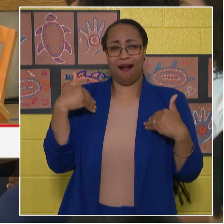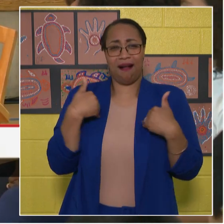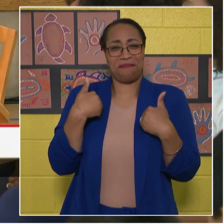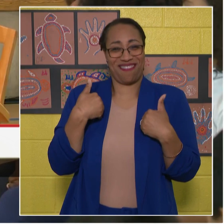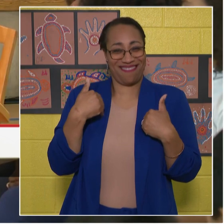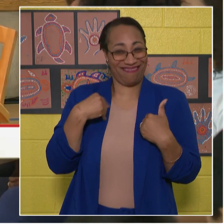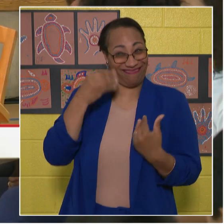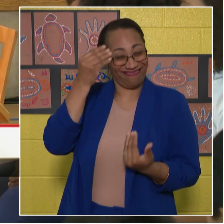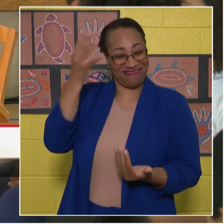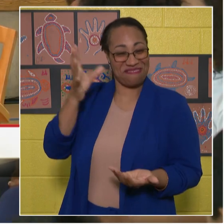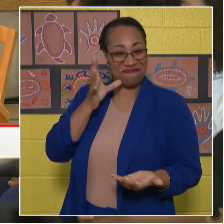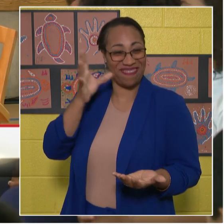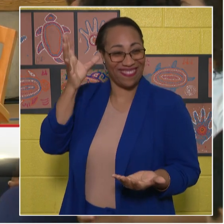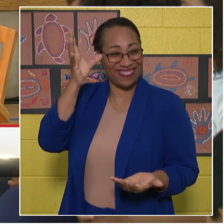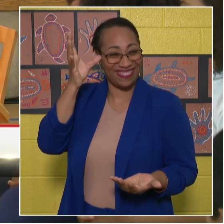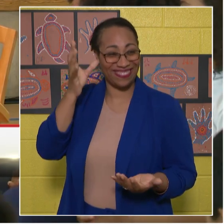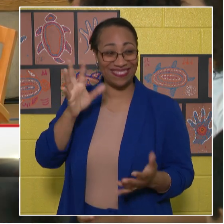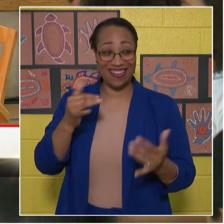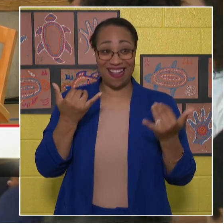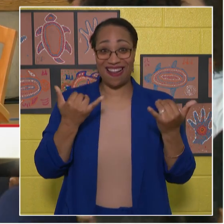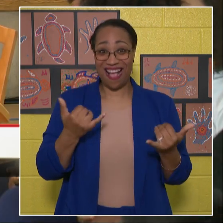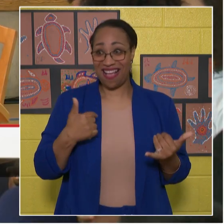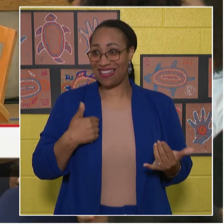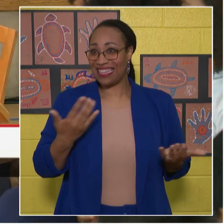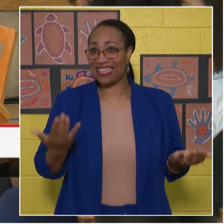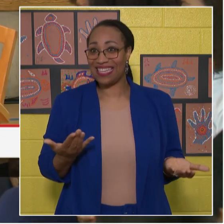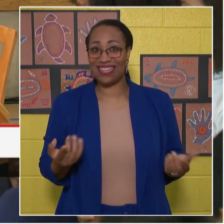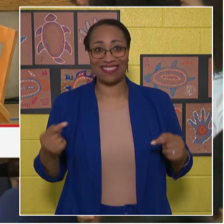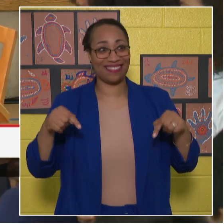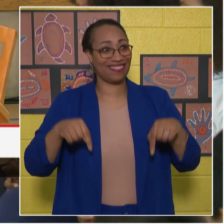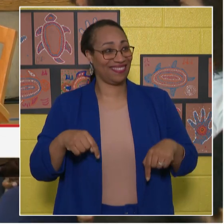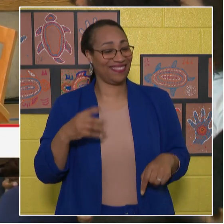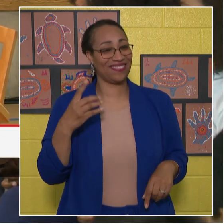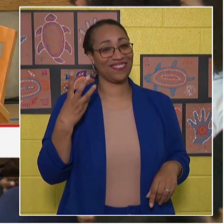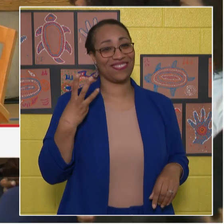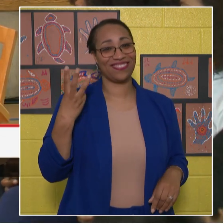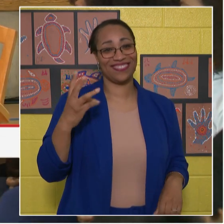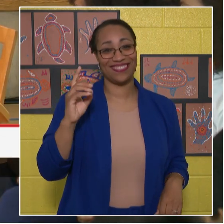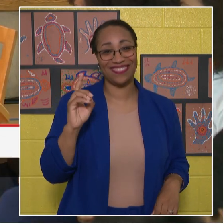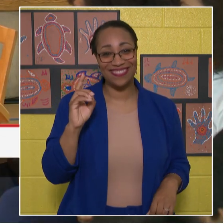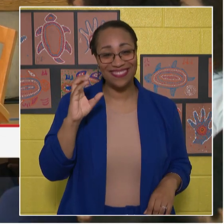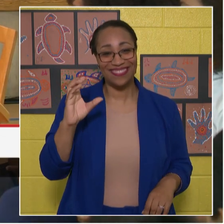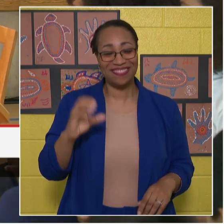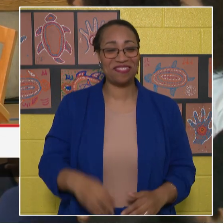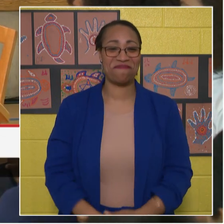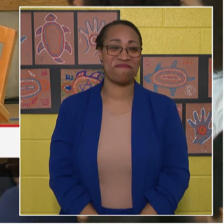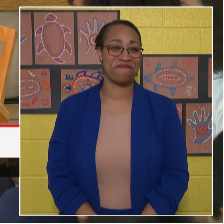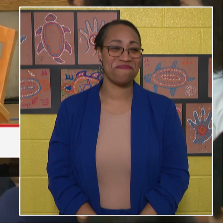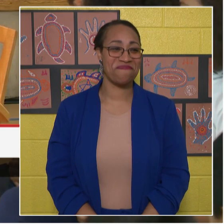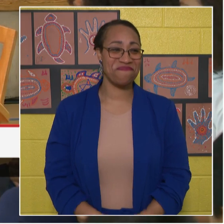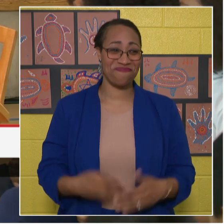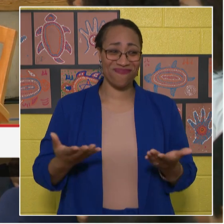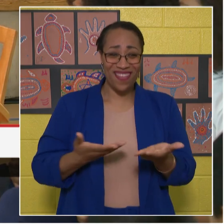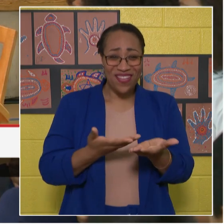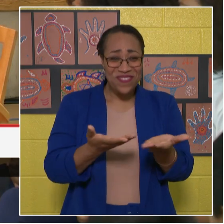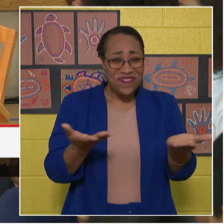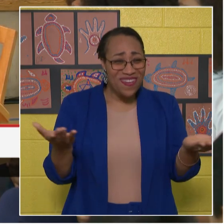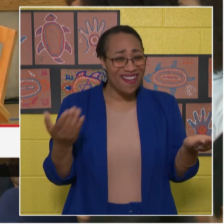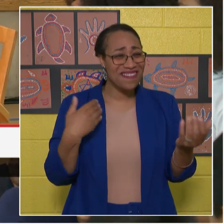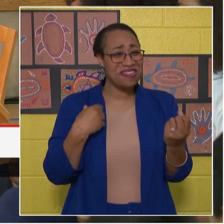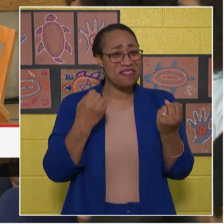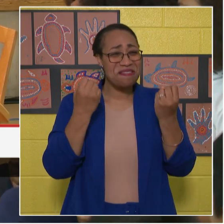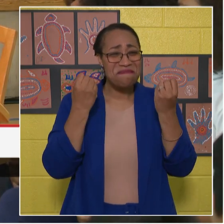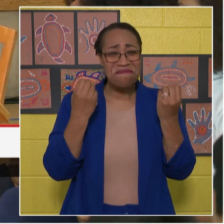now you have more knowledge and possibilities available to you. So I encourage